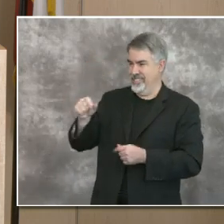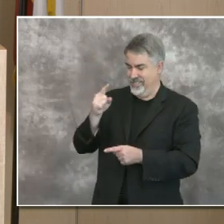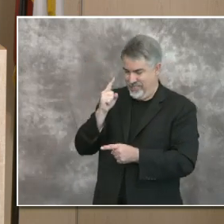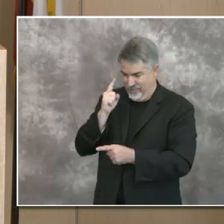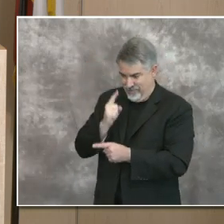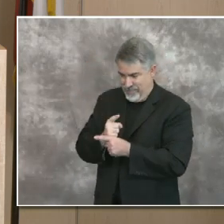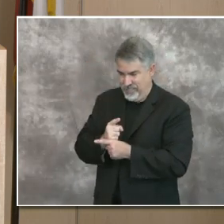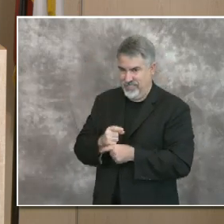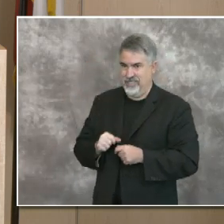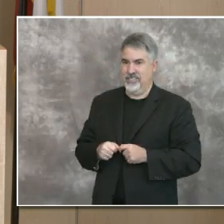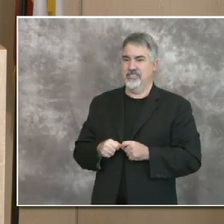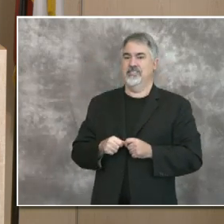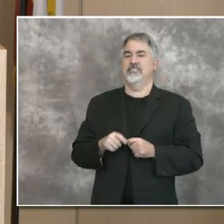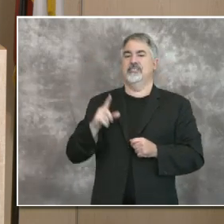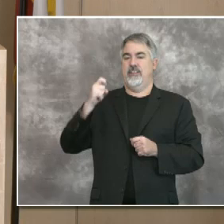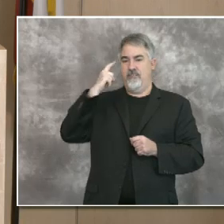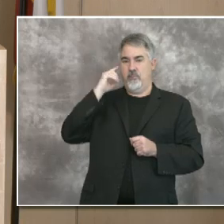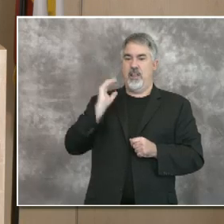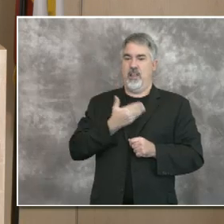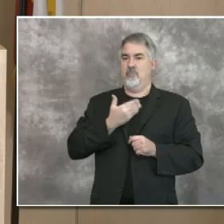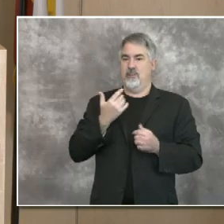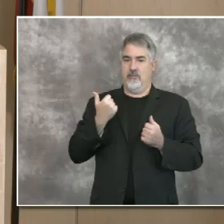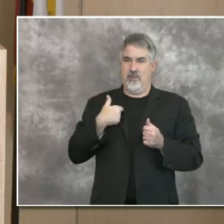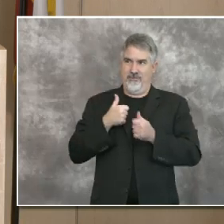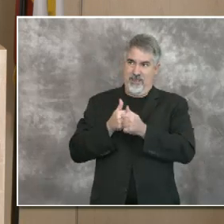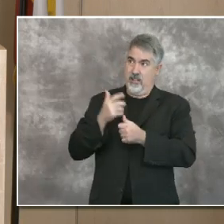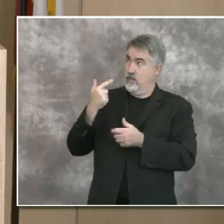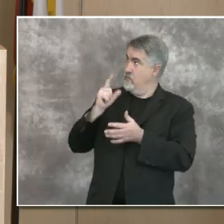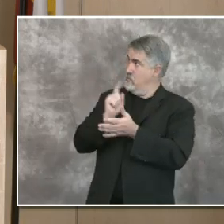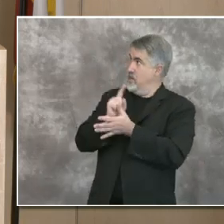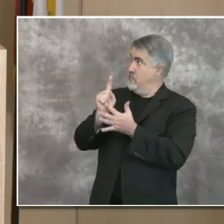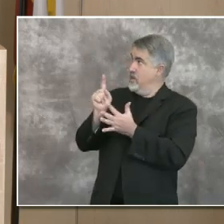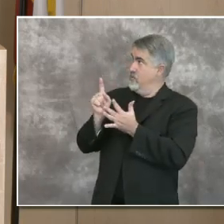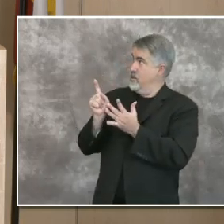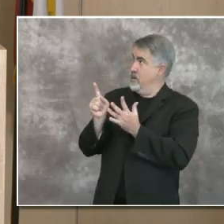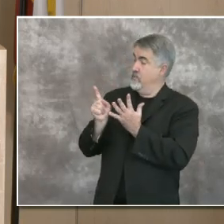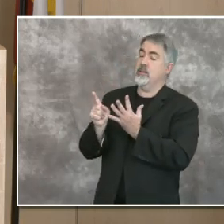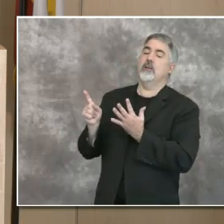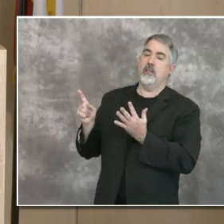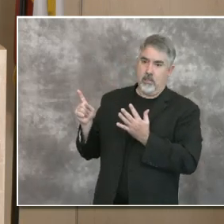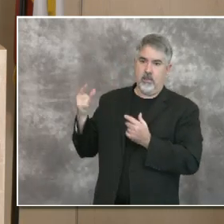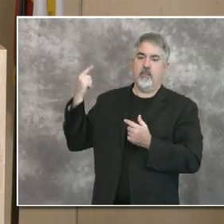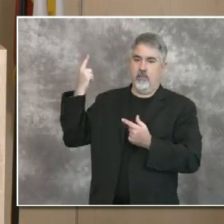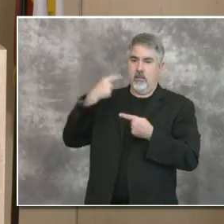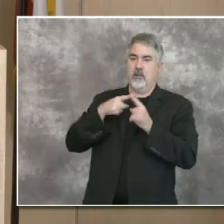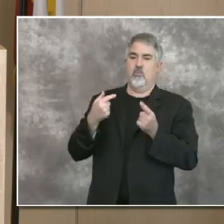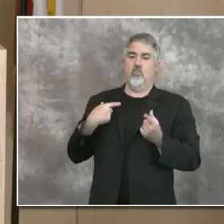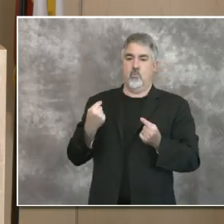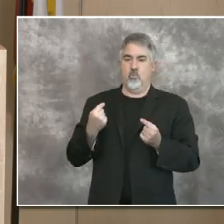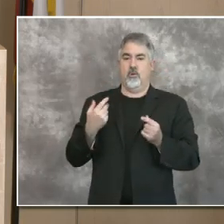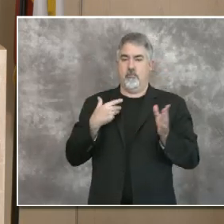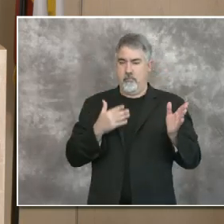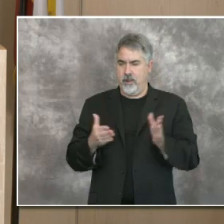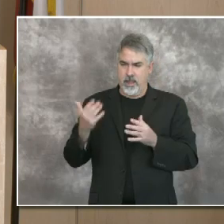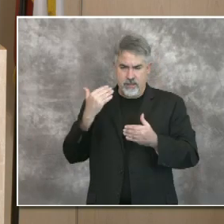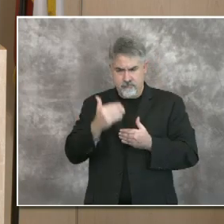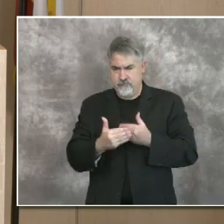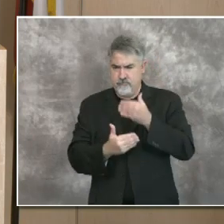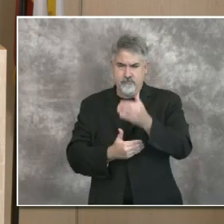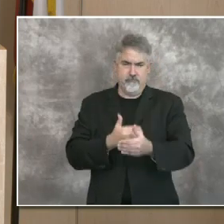governor. So in the interim, we are planning, we are preparing, getting our metrics in place, working with our